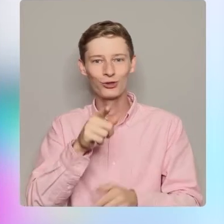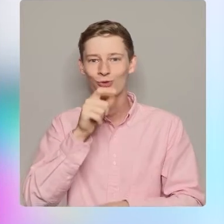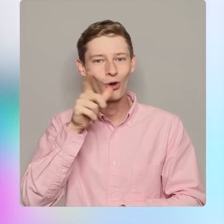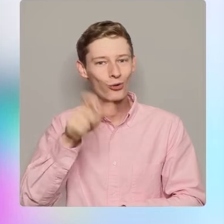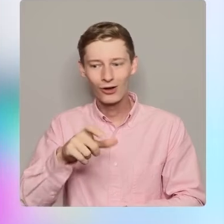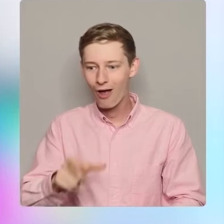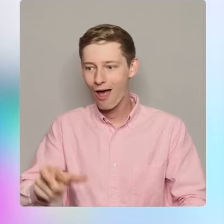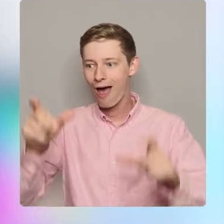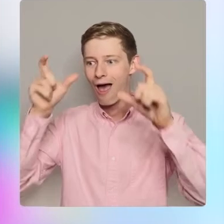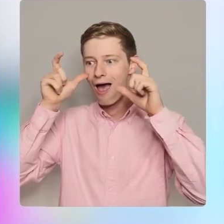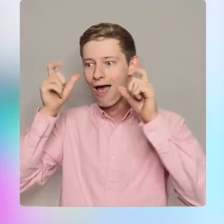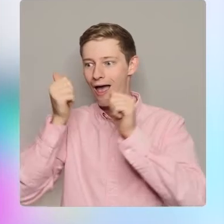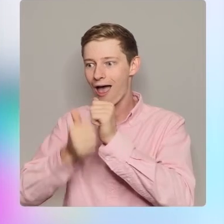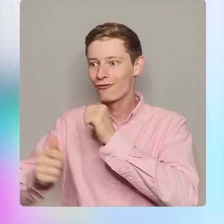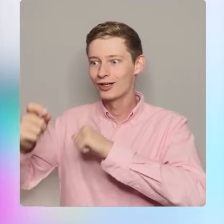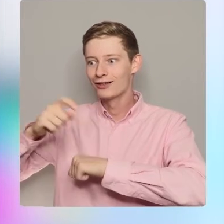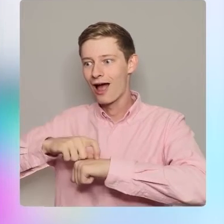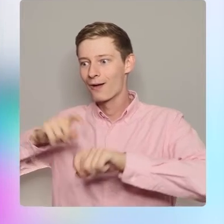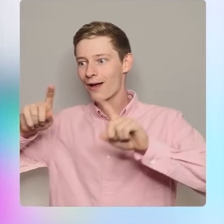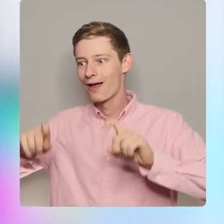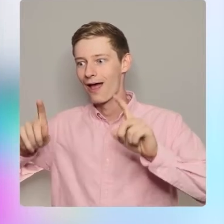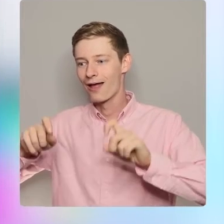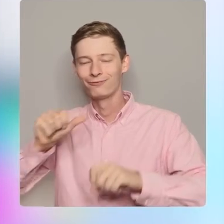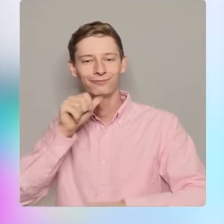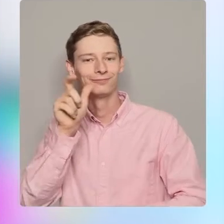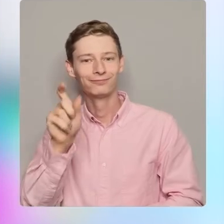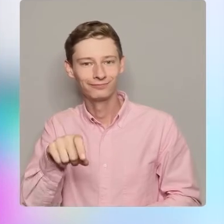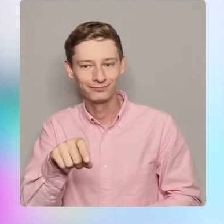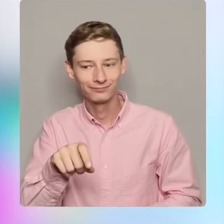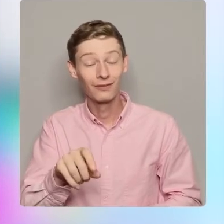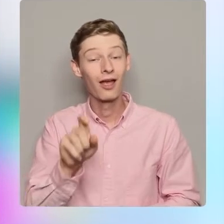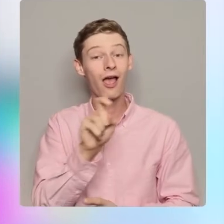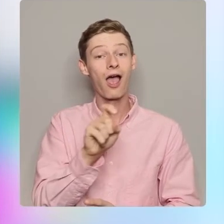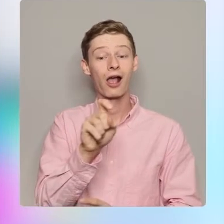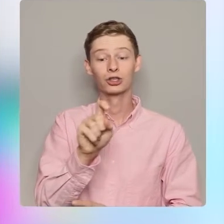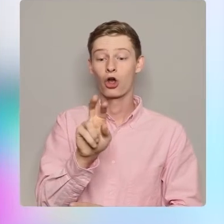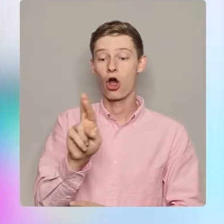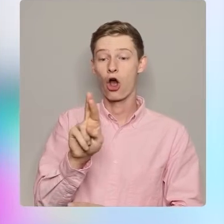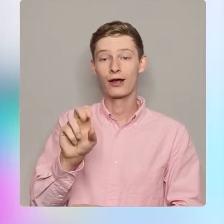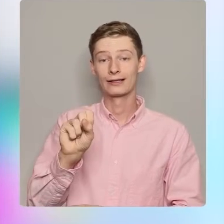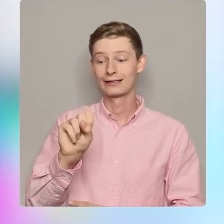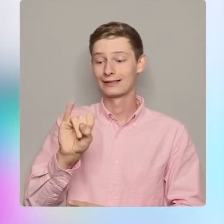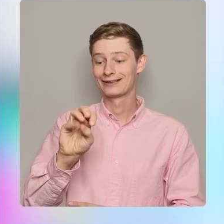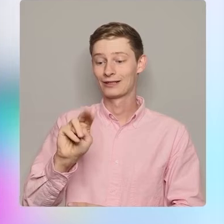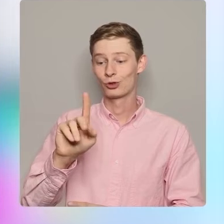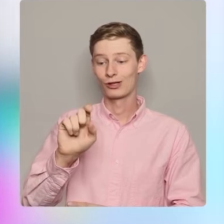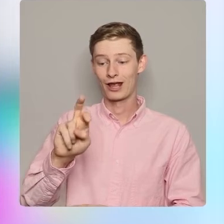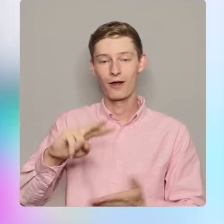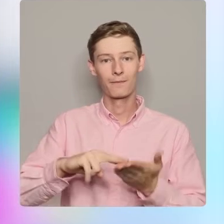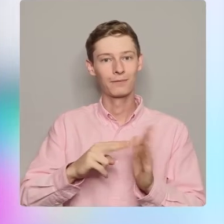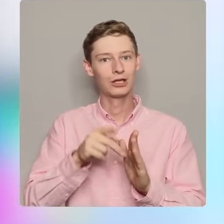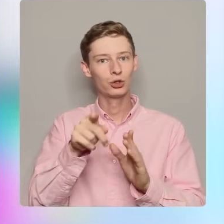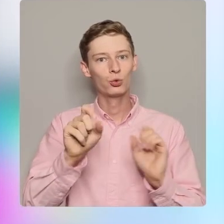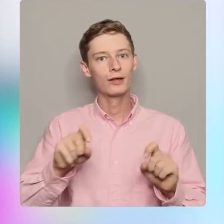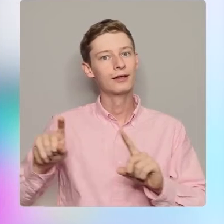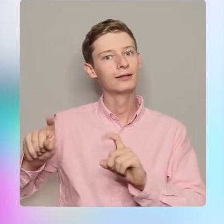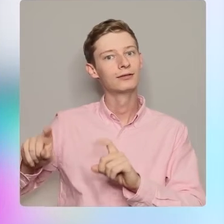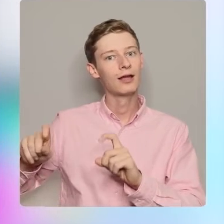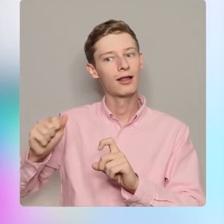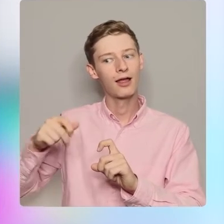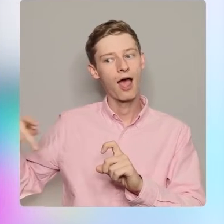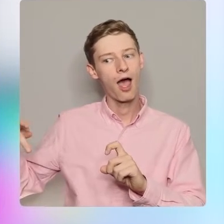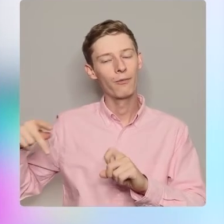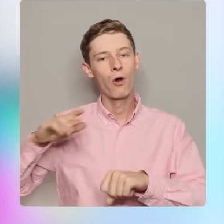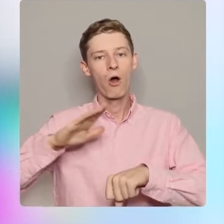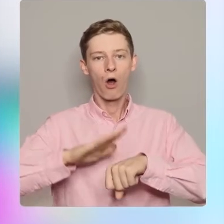using Link. The second tool is Meta XR Simulator, which makes it easier to do